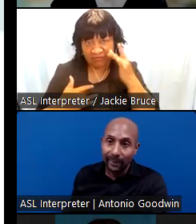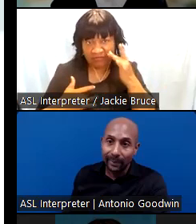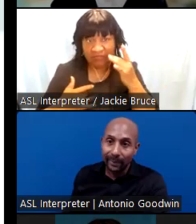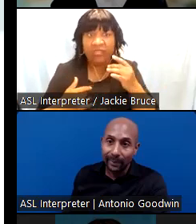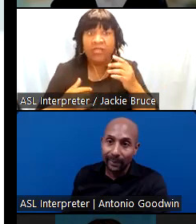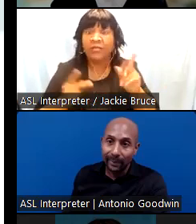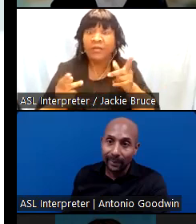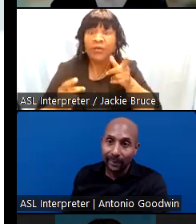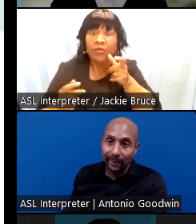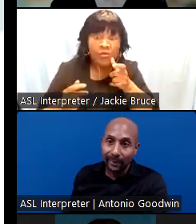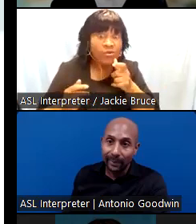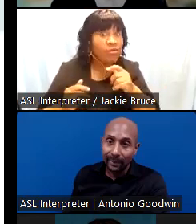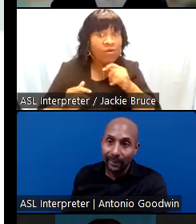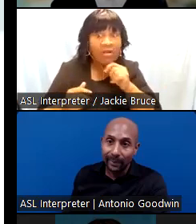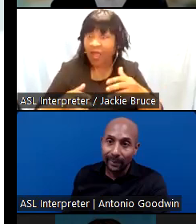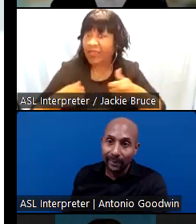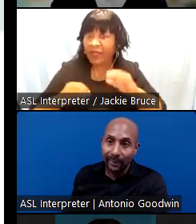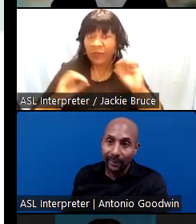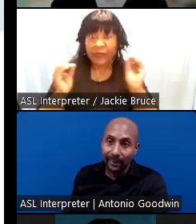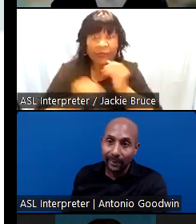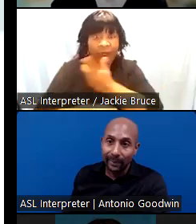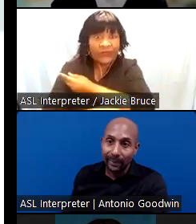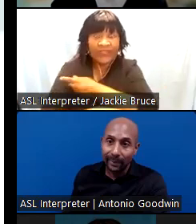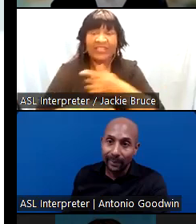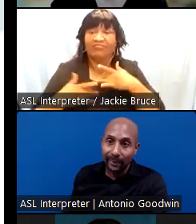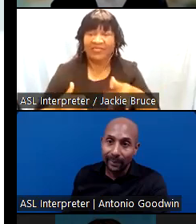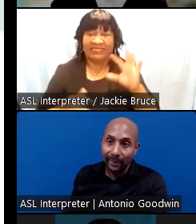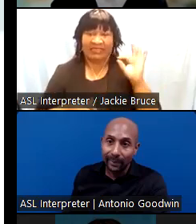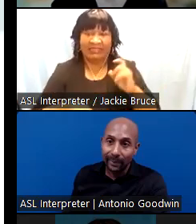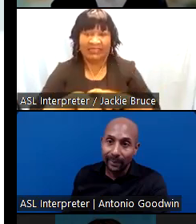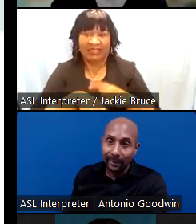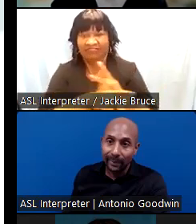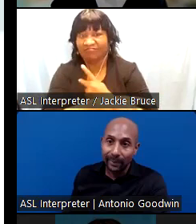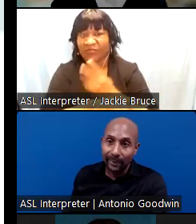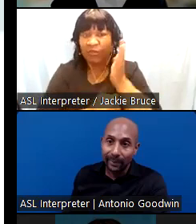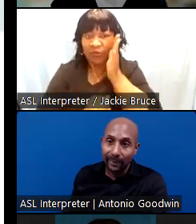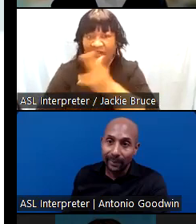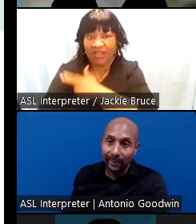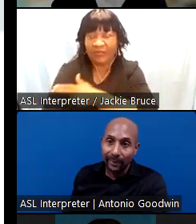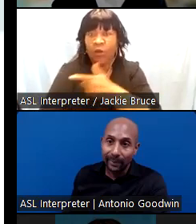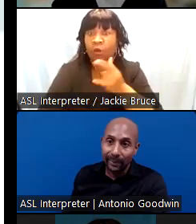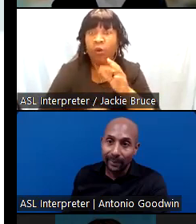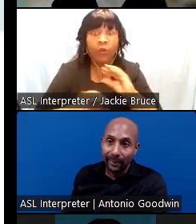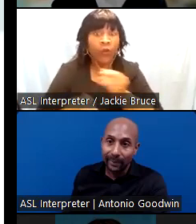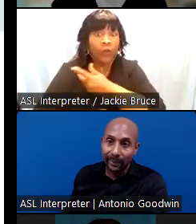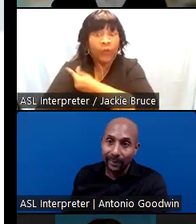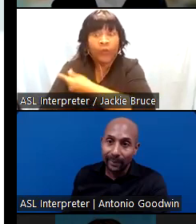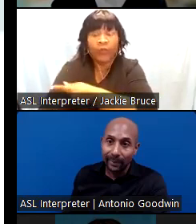more likely to be hospitalized and 10 times more likely to die from a COVID-related illness.